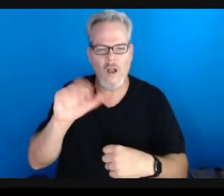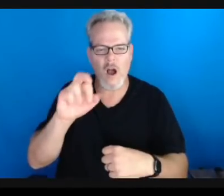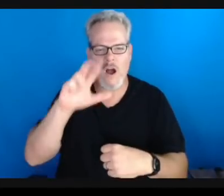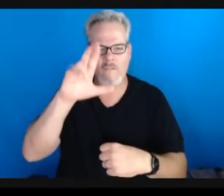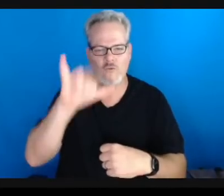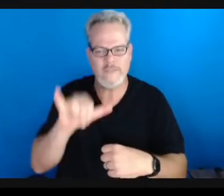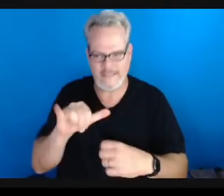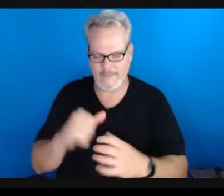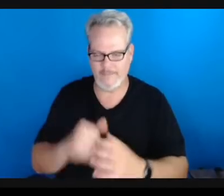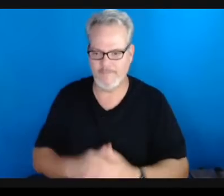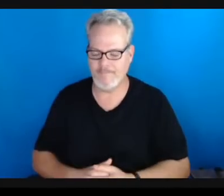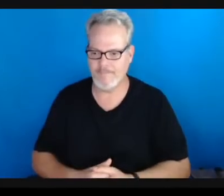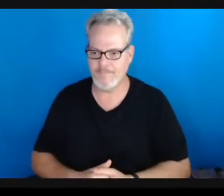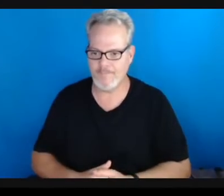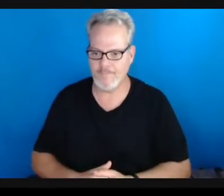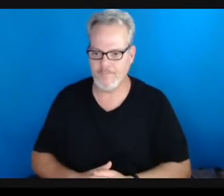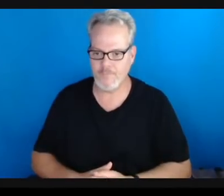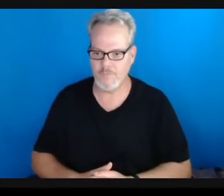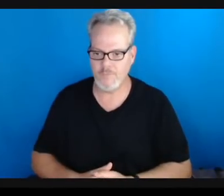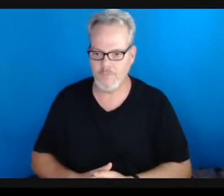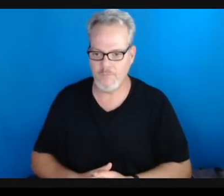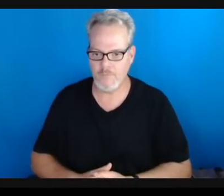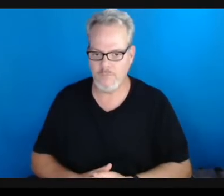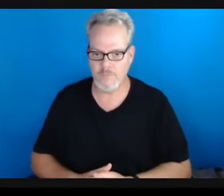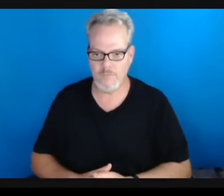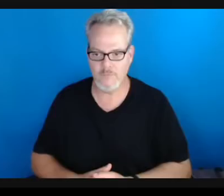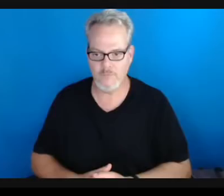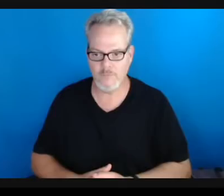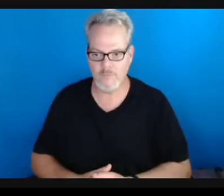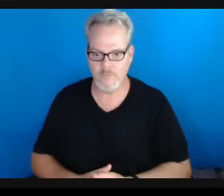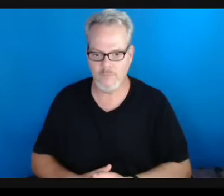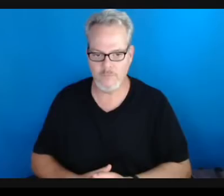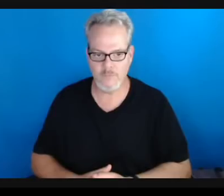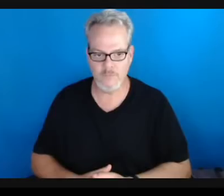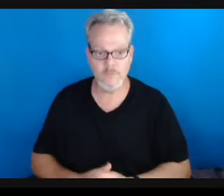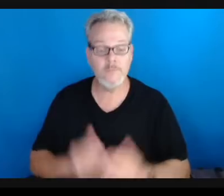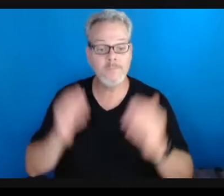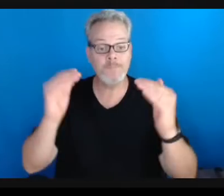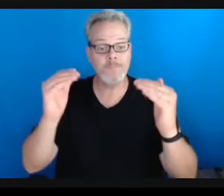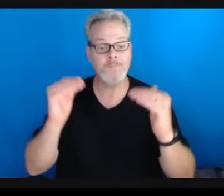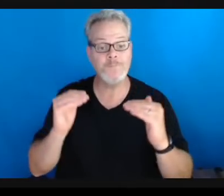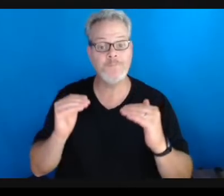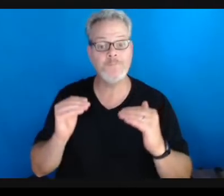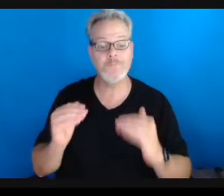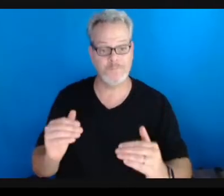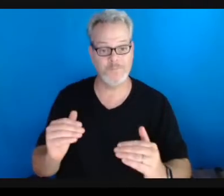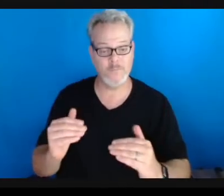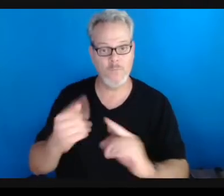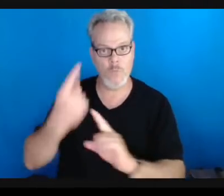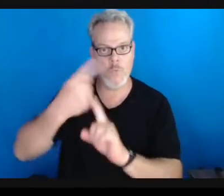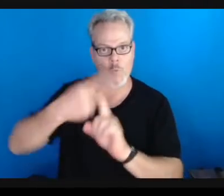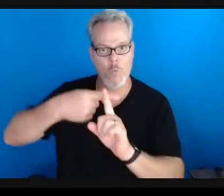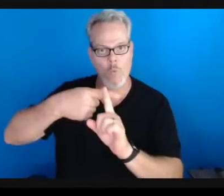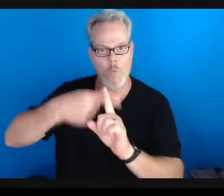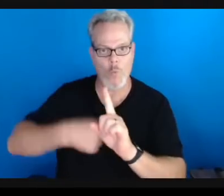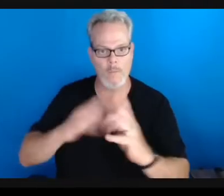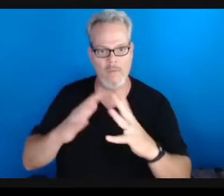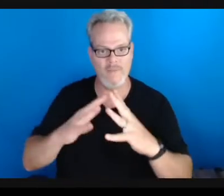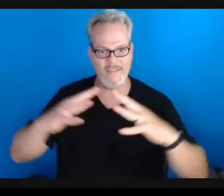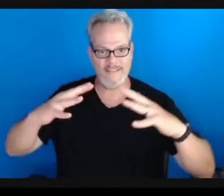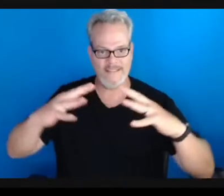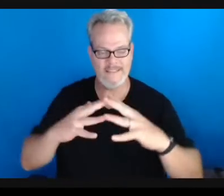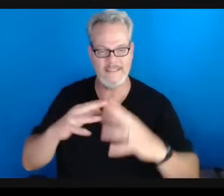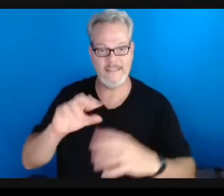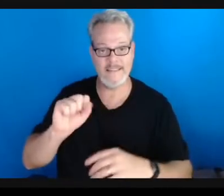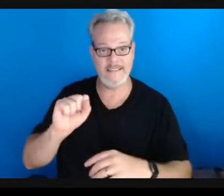right? So there is that month tilt. That's the Wikahuna station. Sand Hill shows